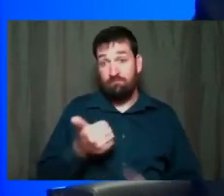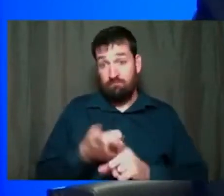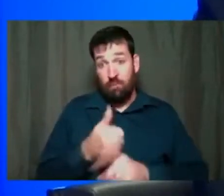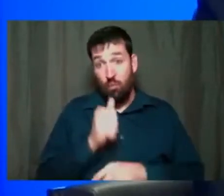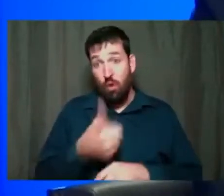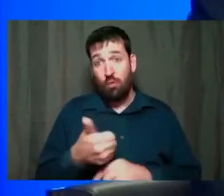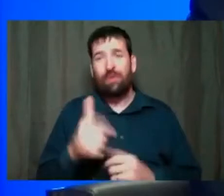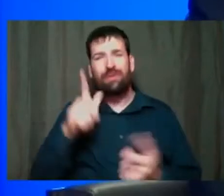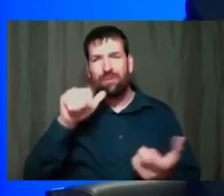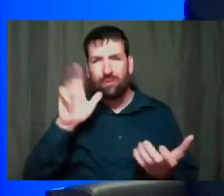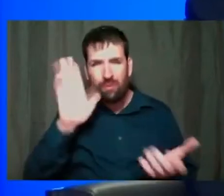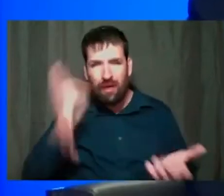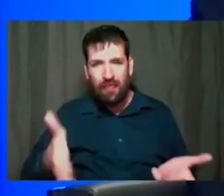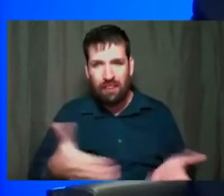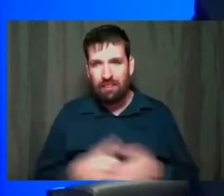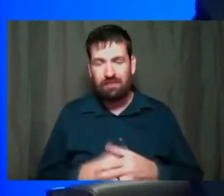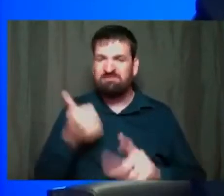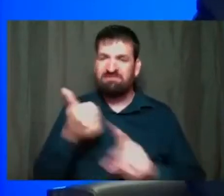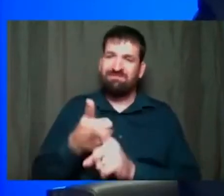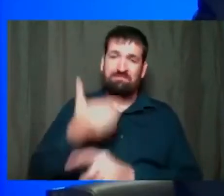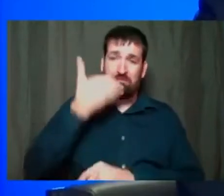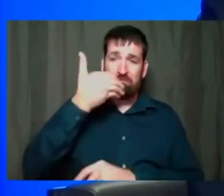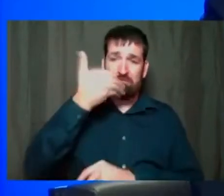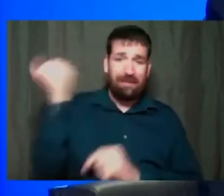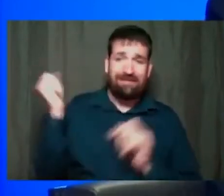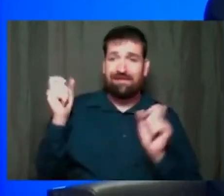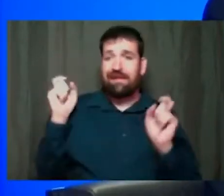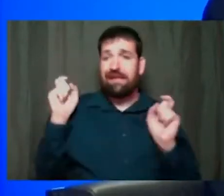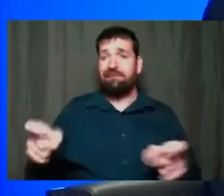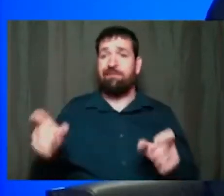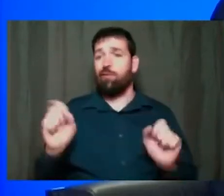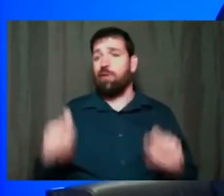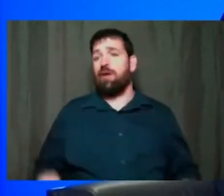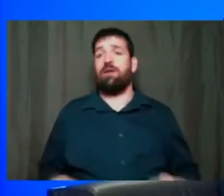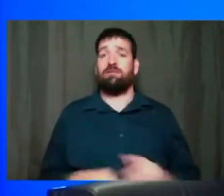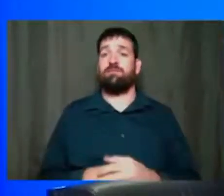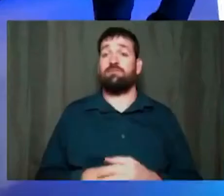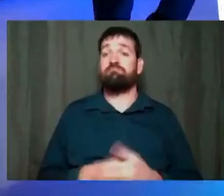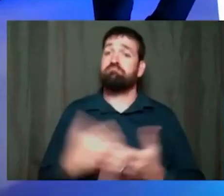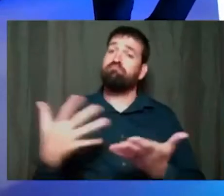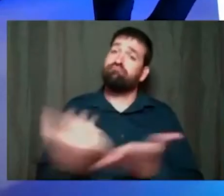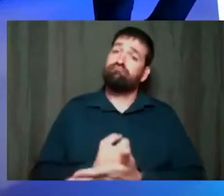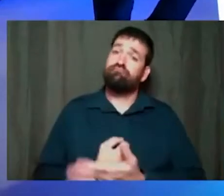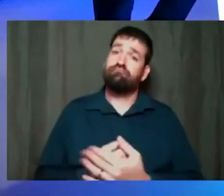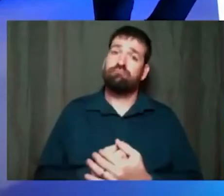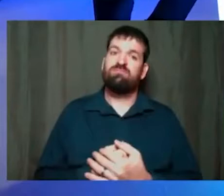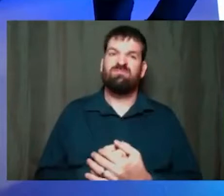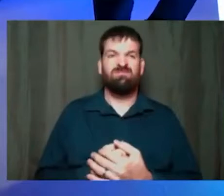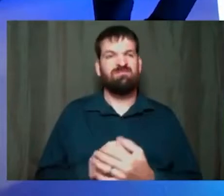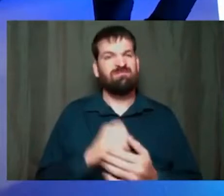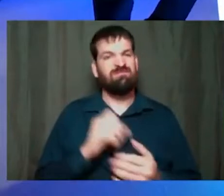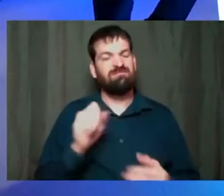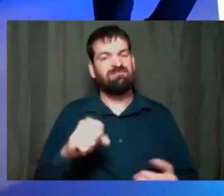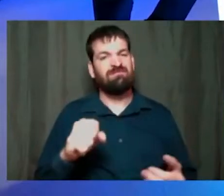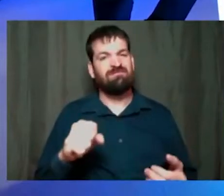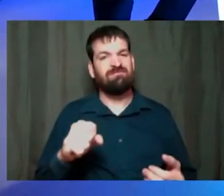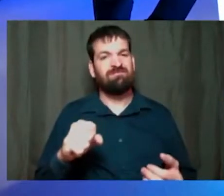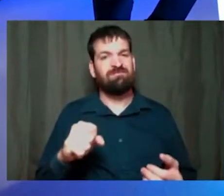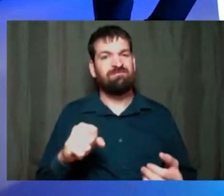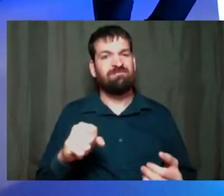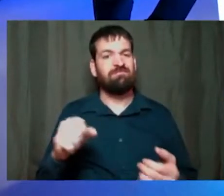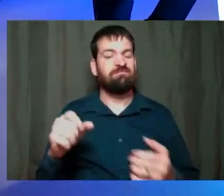And you're the greatest gift that you have for yourself, so use that, work with that. Jess, I think one of the keys to this whole conversation a little bit